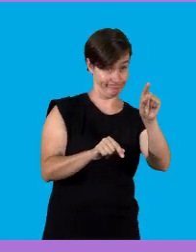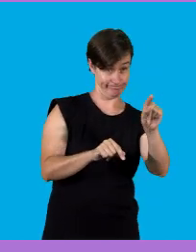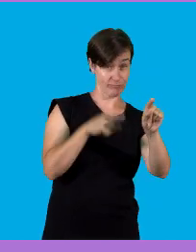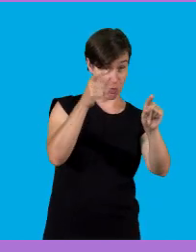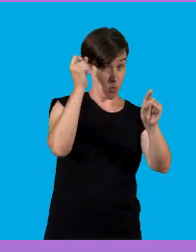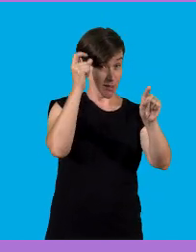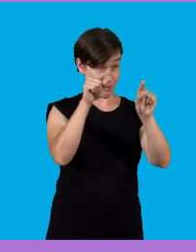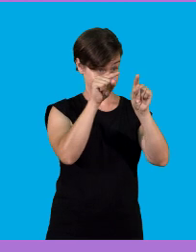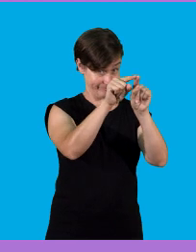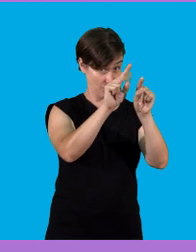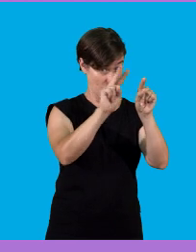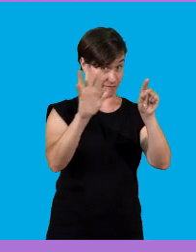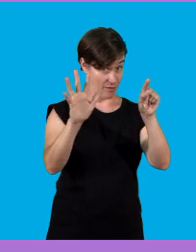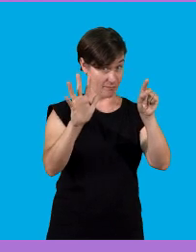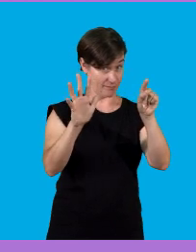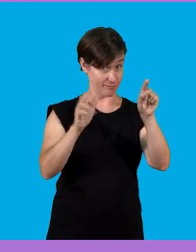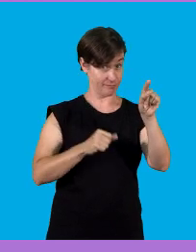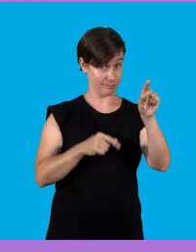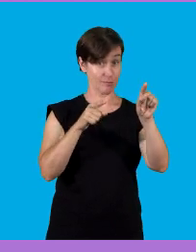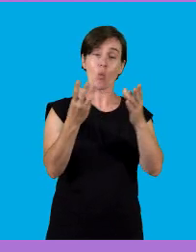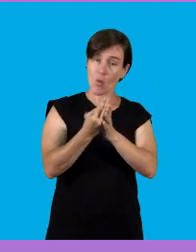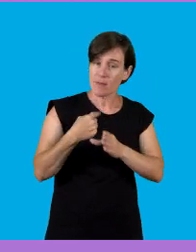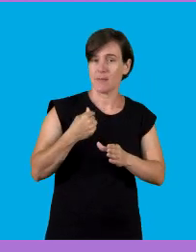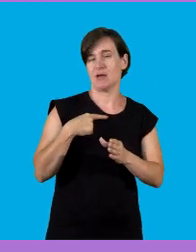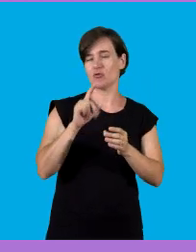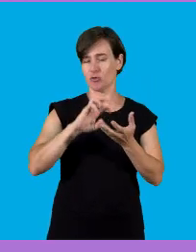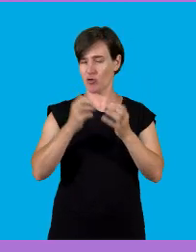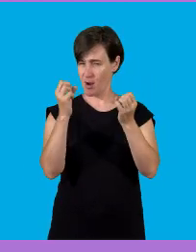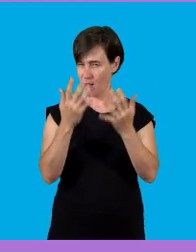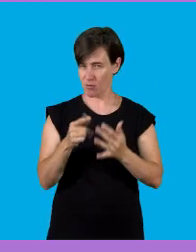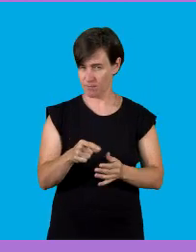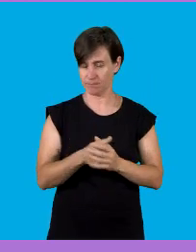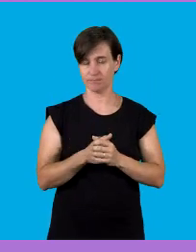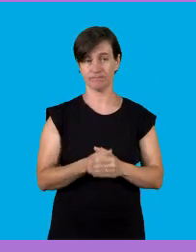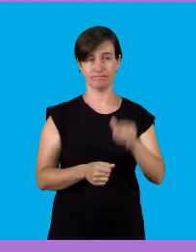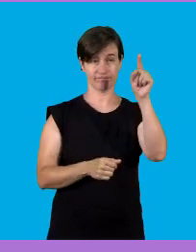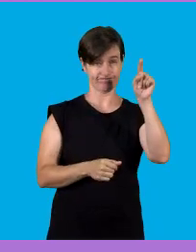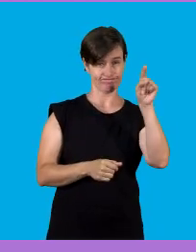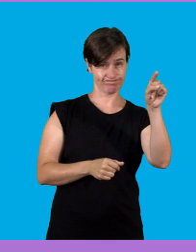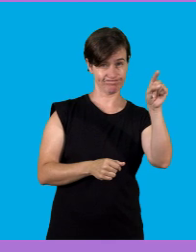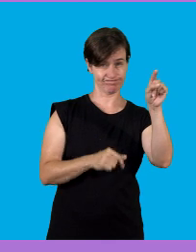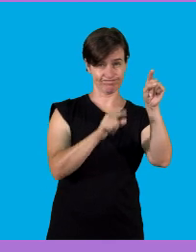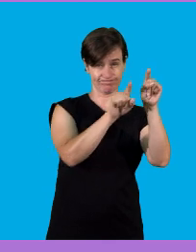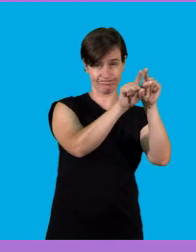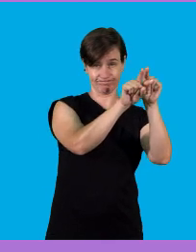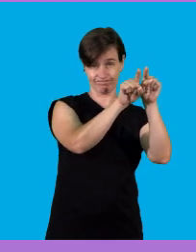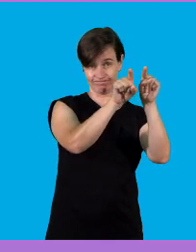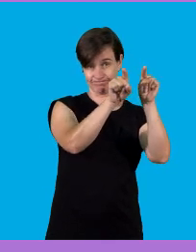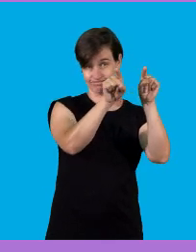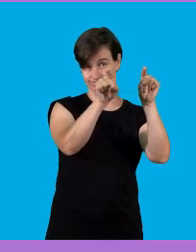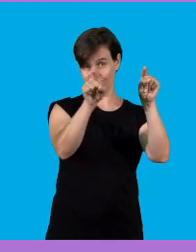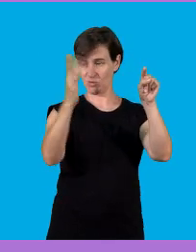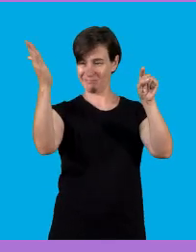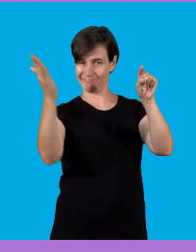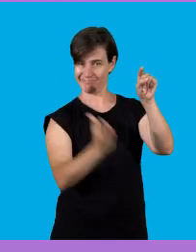25. Are we all clear? There's 25, and I want you to work with me, okay? So now I'm going to move to my right-hand side on this